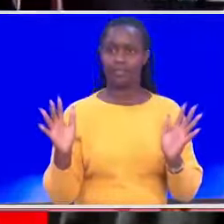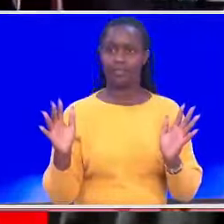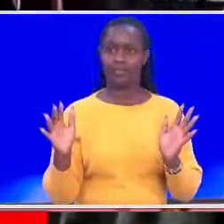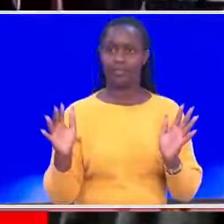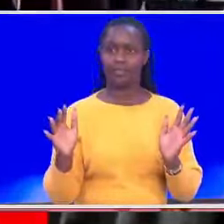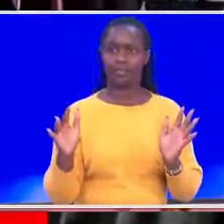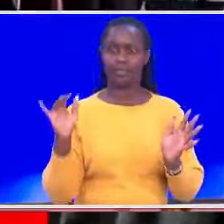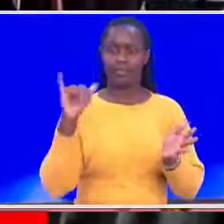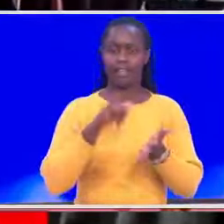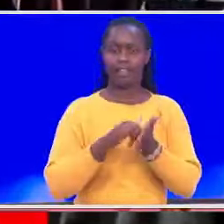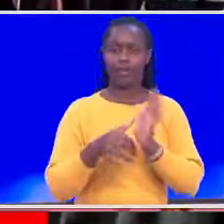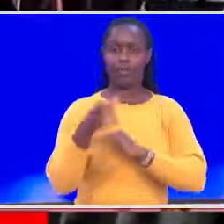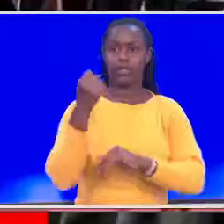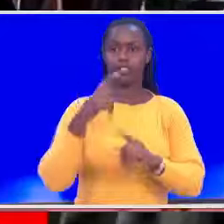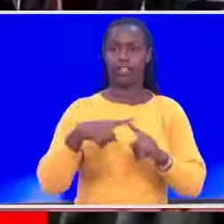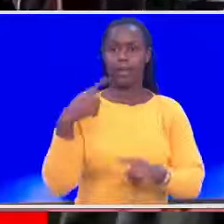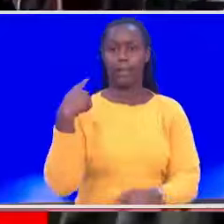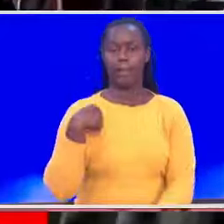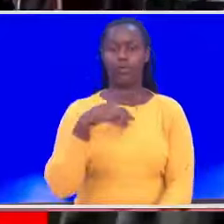That was point number